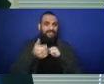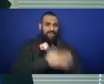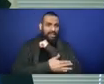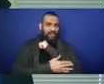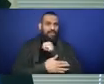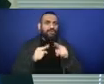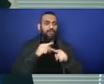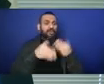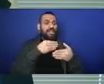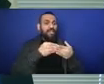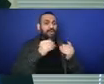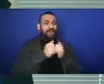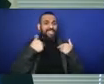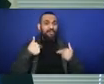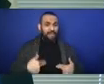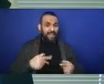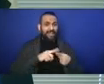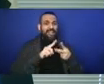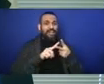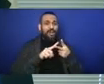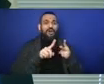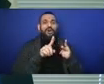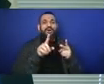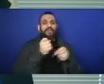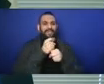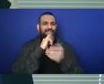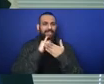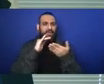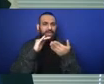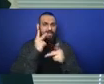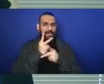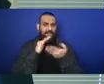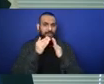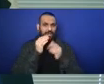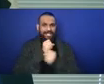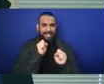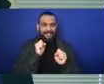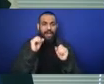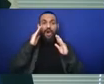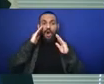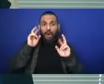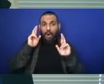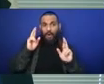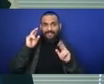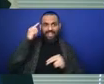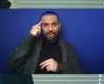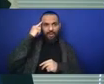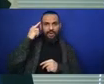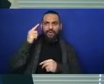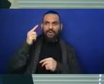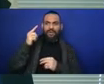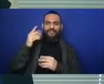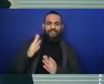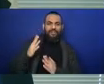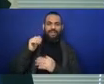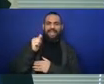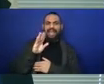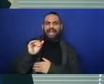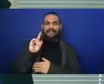has rejected that help. Now, again, thankfully, our Office of Emergency Management and our NGOs here in El